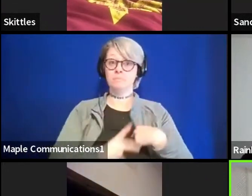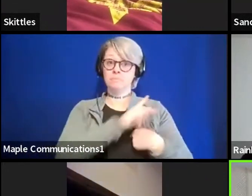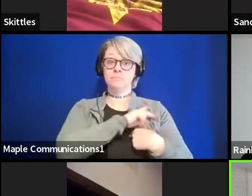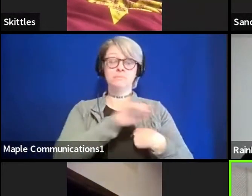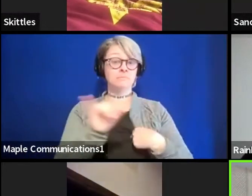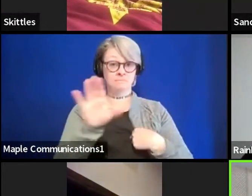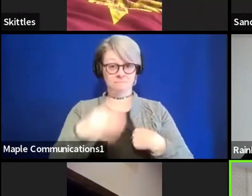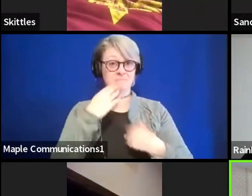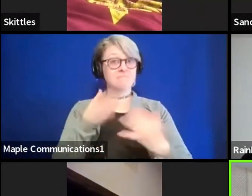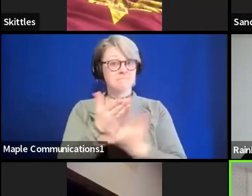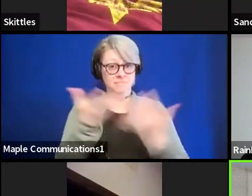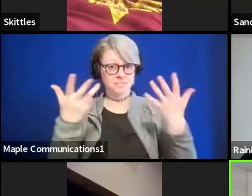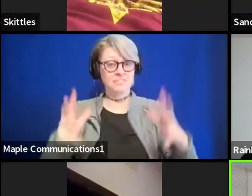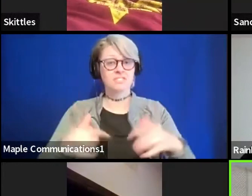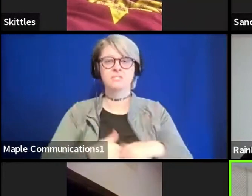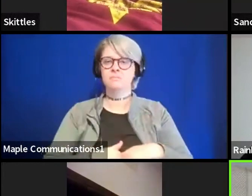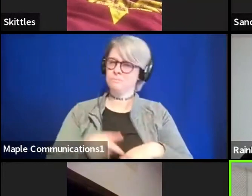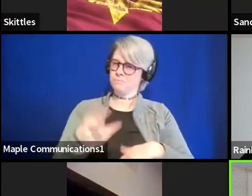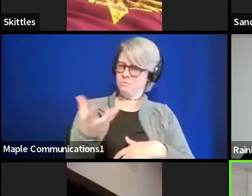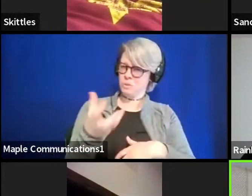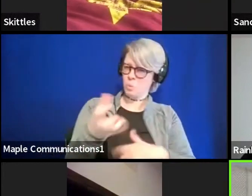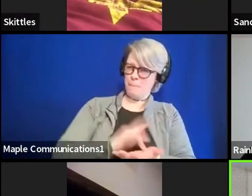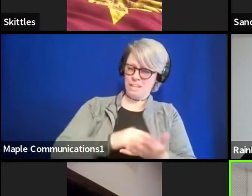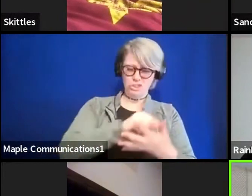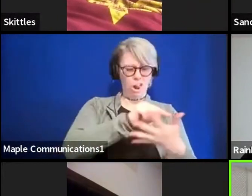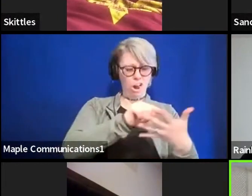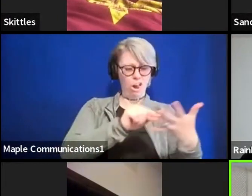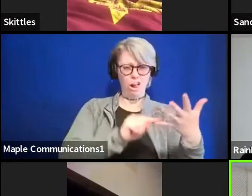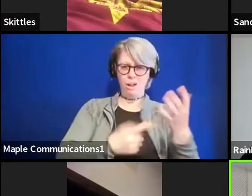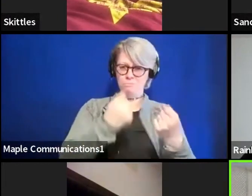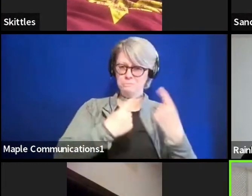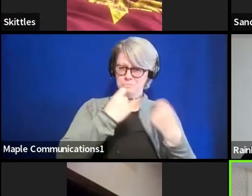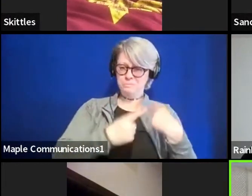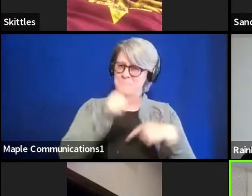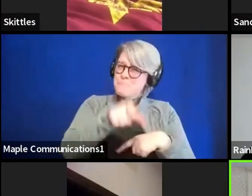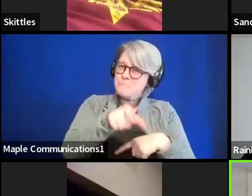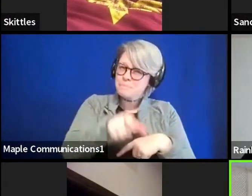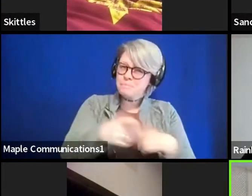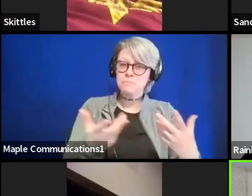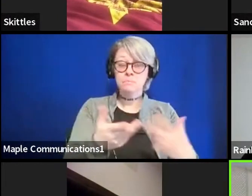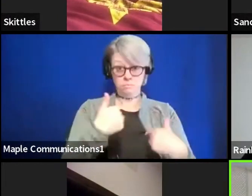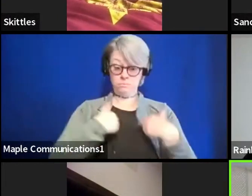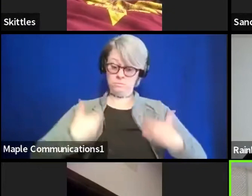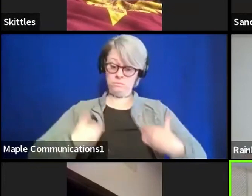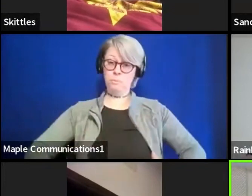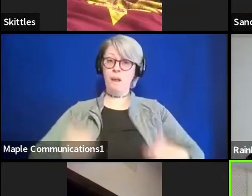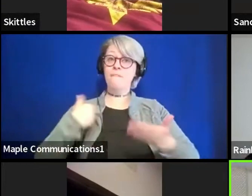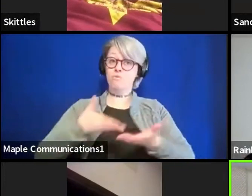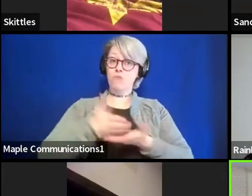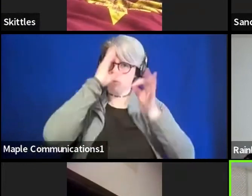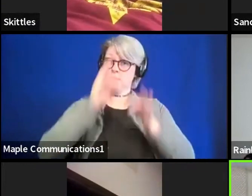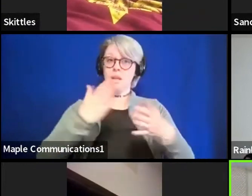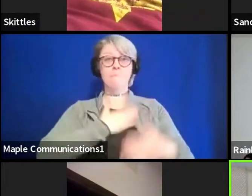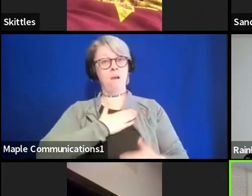too, I've had, where it's, do you really want to be on all these pills? Is it necessary? And a person has that right too, because it is their body.